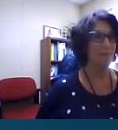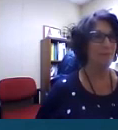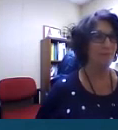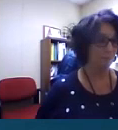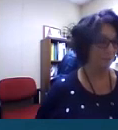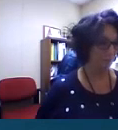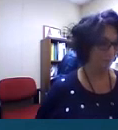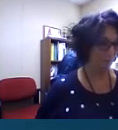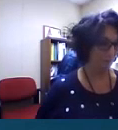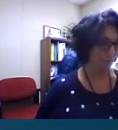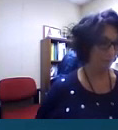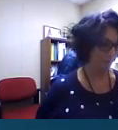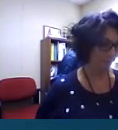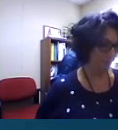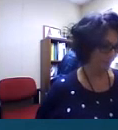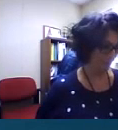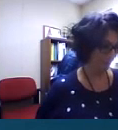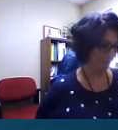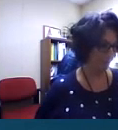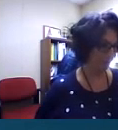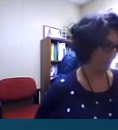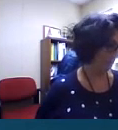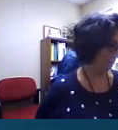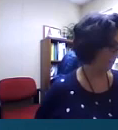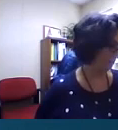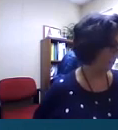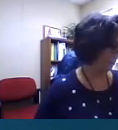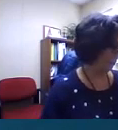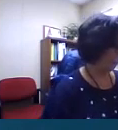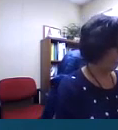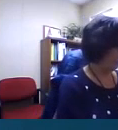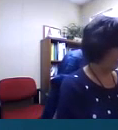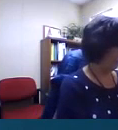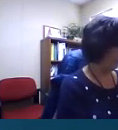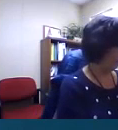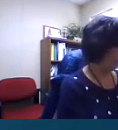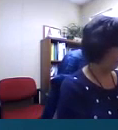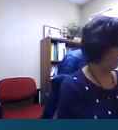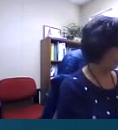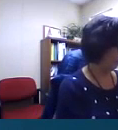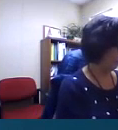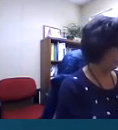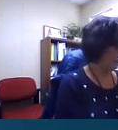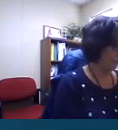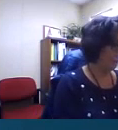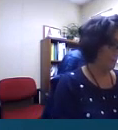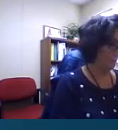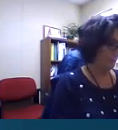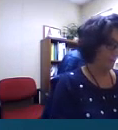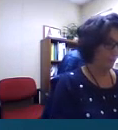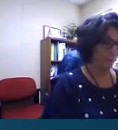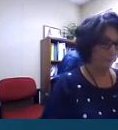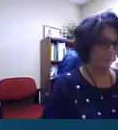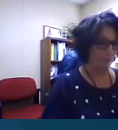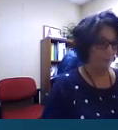social justice in college. So it's pretty cool to come back and into this world and advocacy and see this